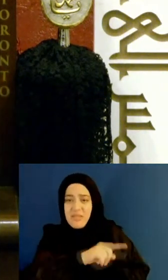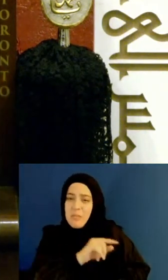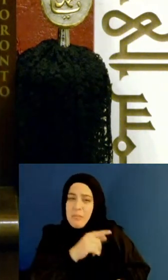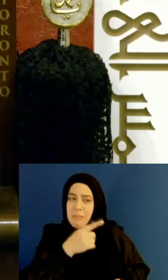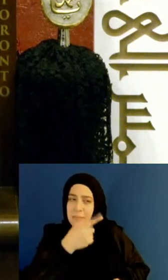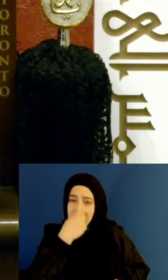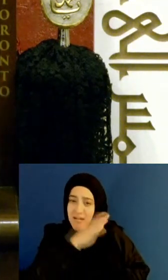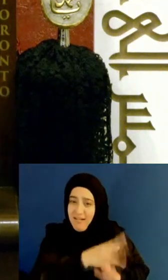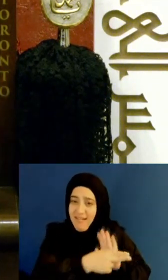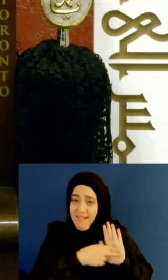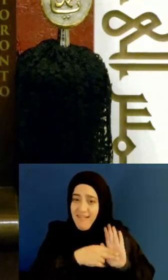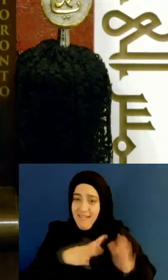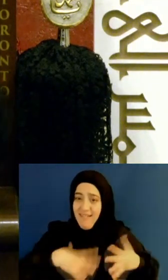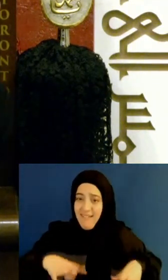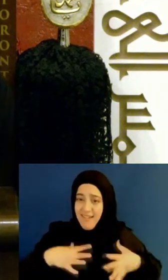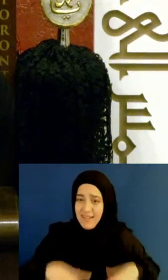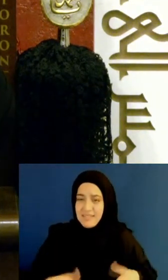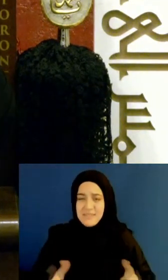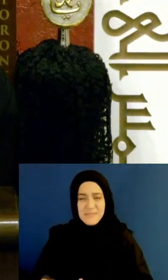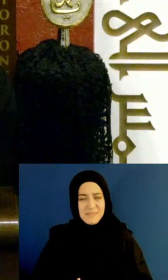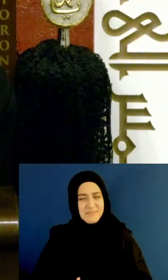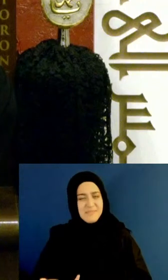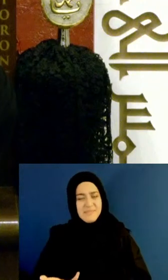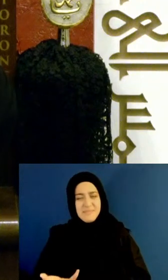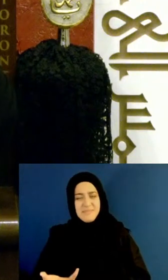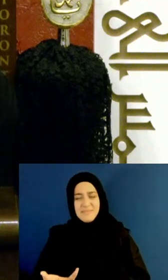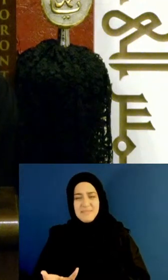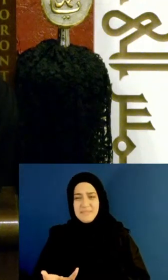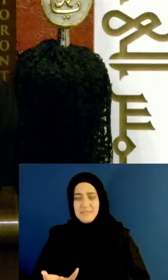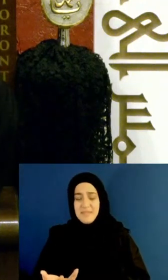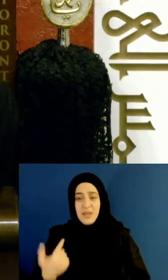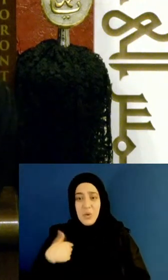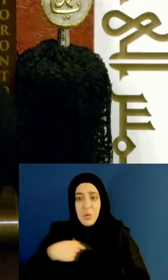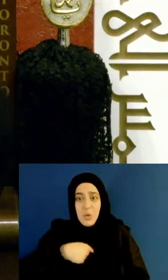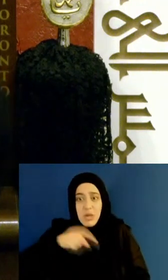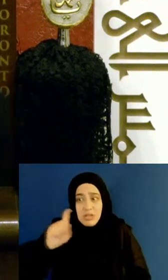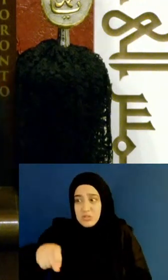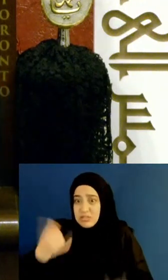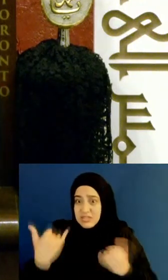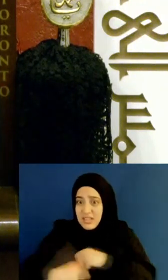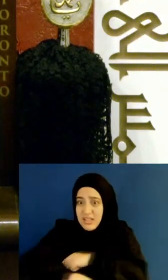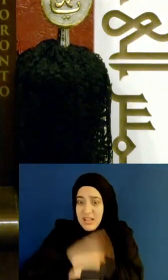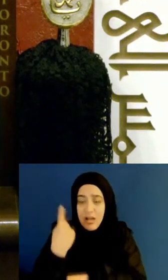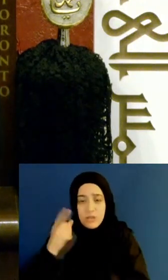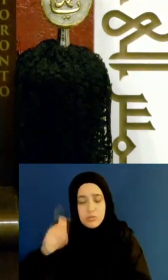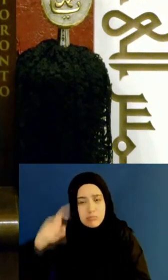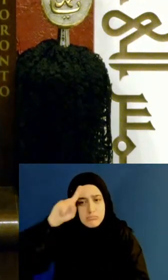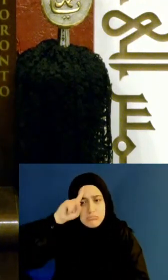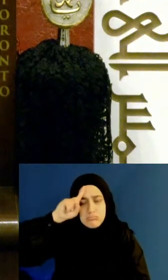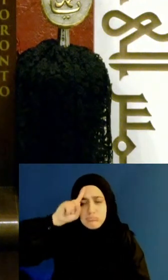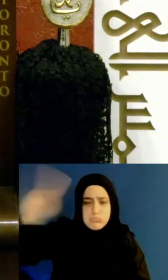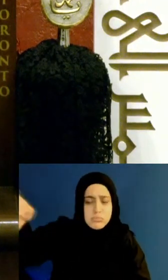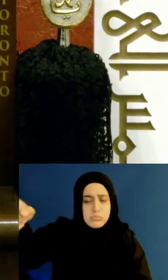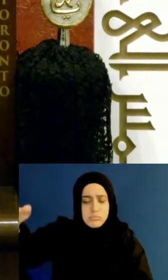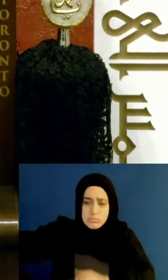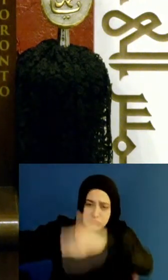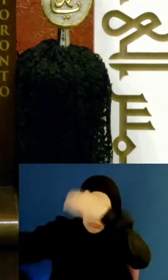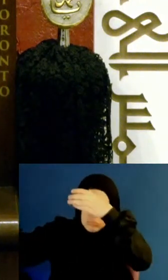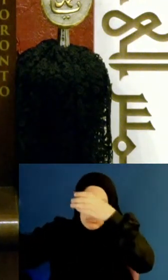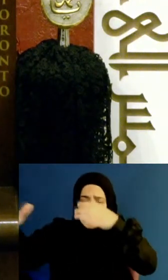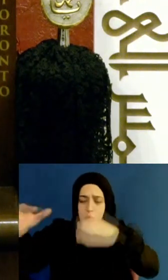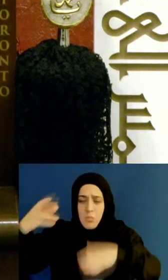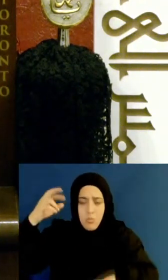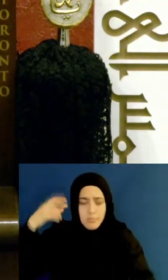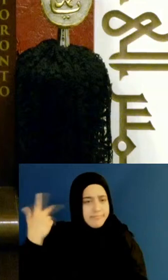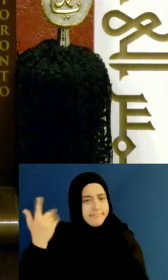man has reached. And we're supposed to be at the peak of intellectualism and spirituality and everything. Sahil Allah,